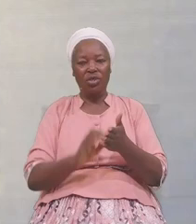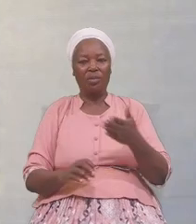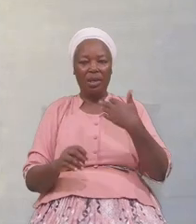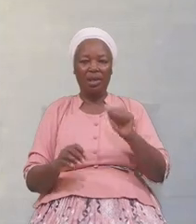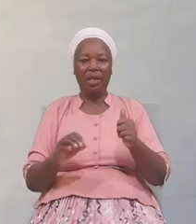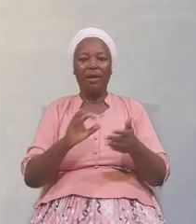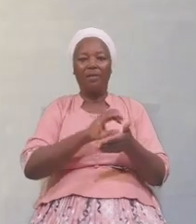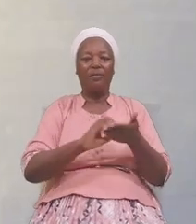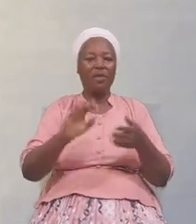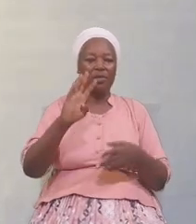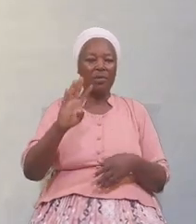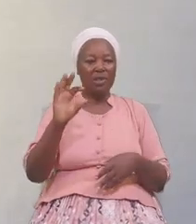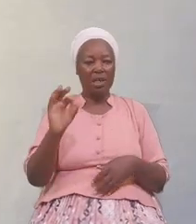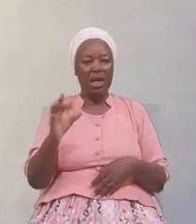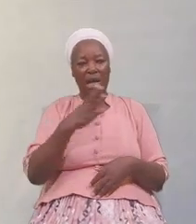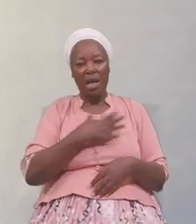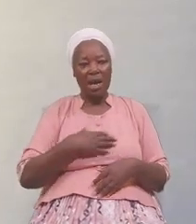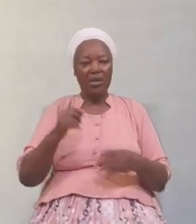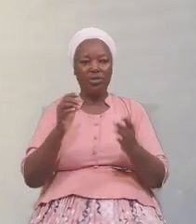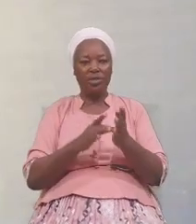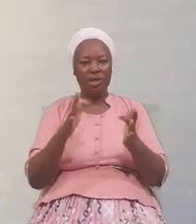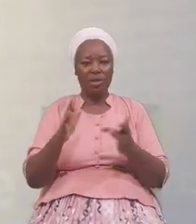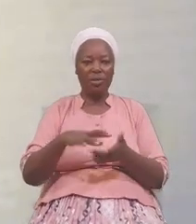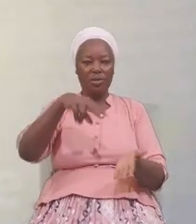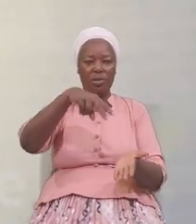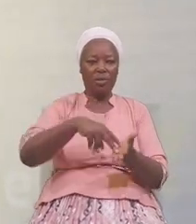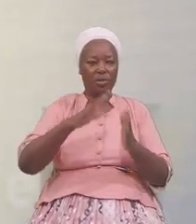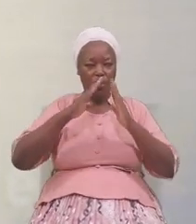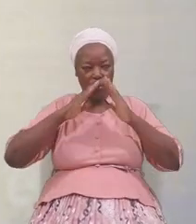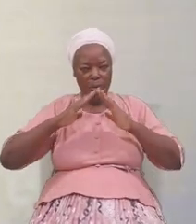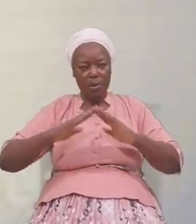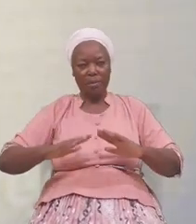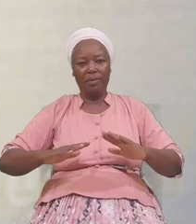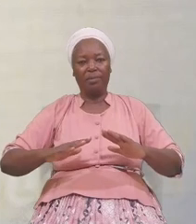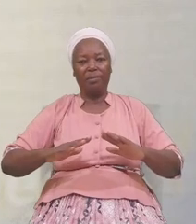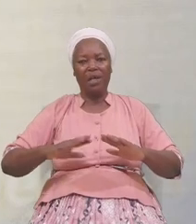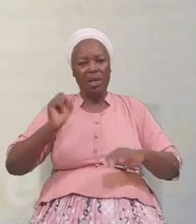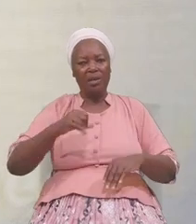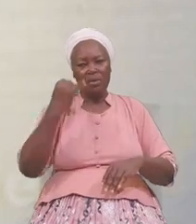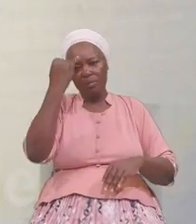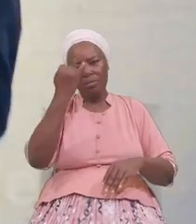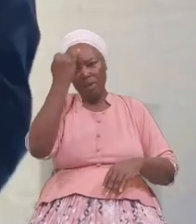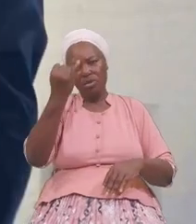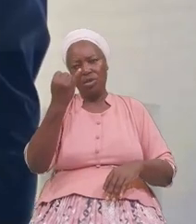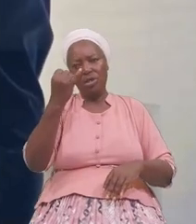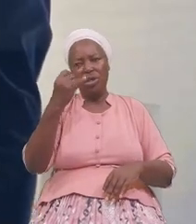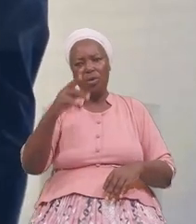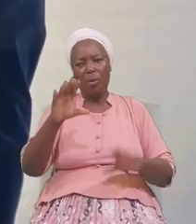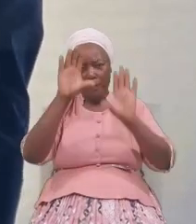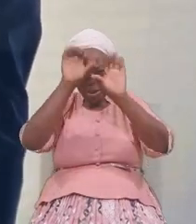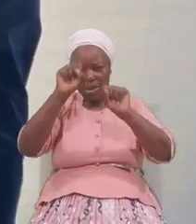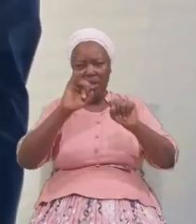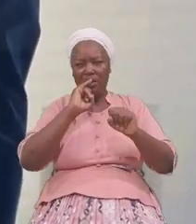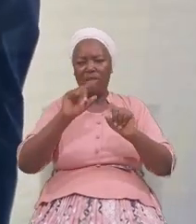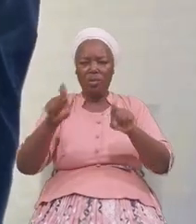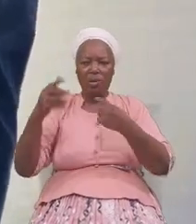verse 49. And Jesus stood still. Can you imagine? The president is going